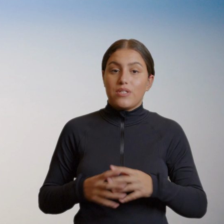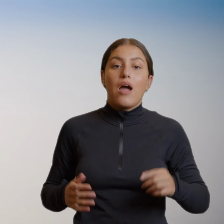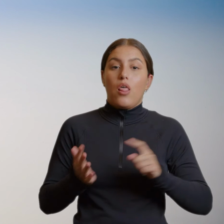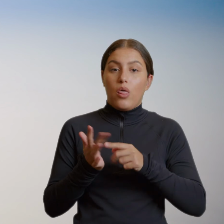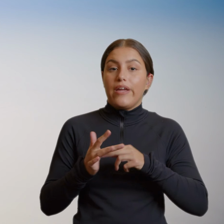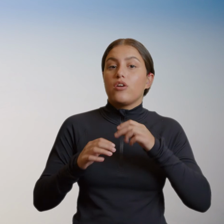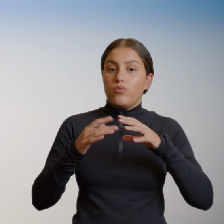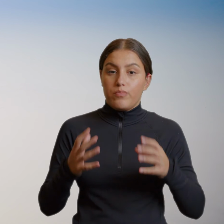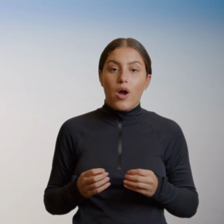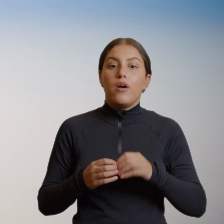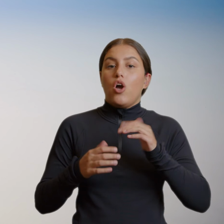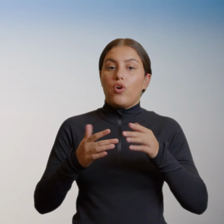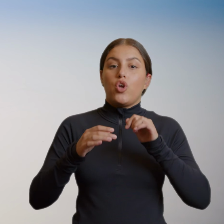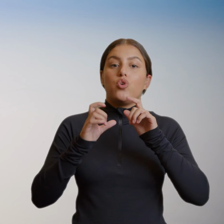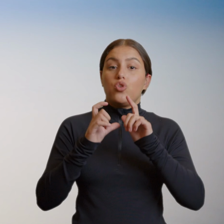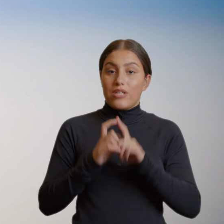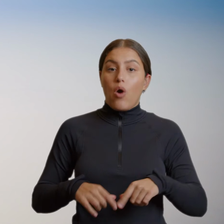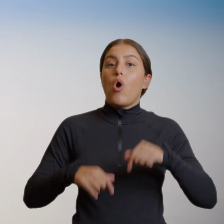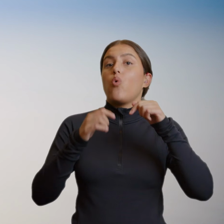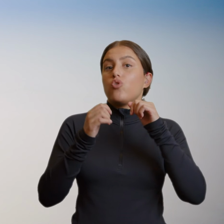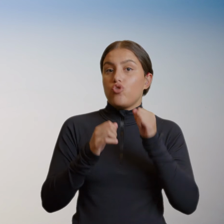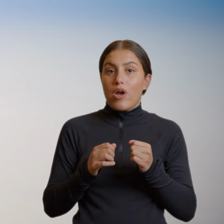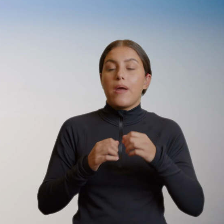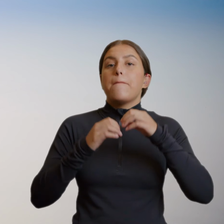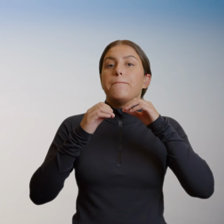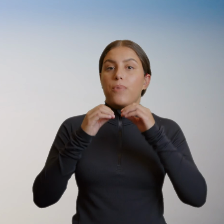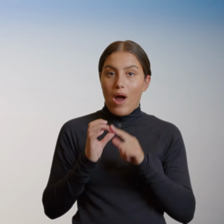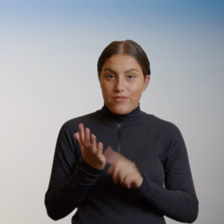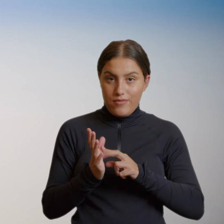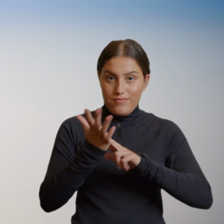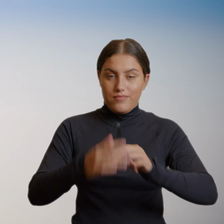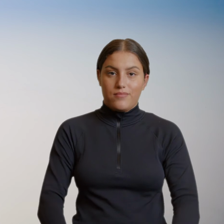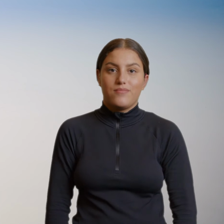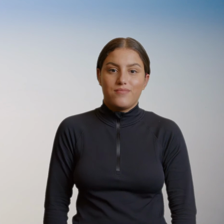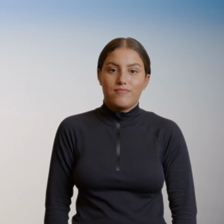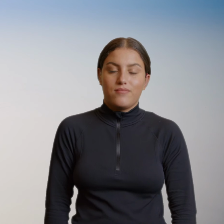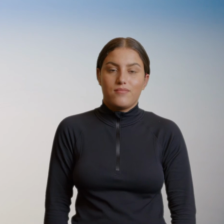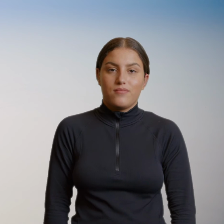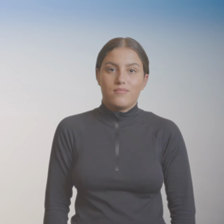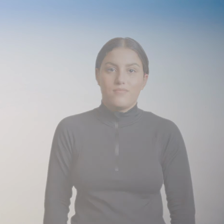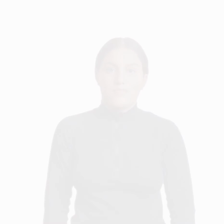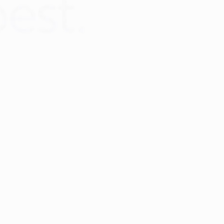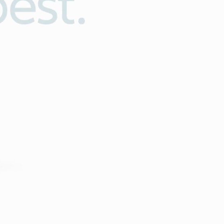So there you go. One day can change everything. Move now. Bring on day two.